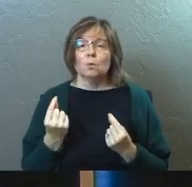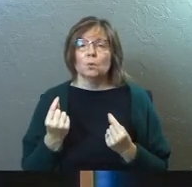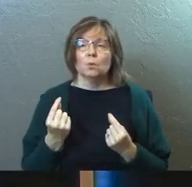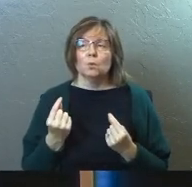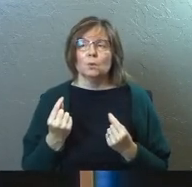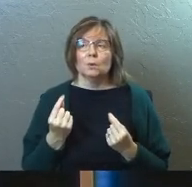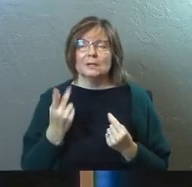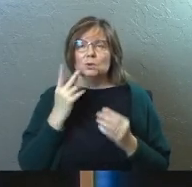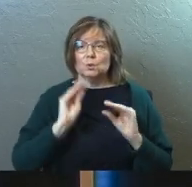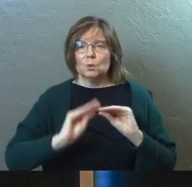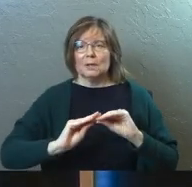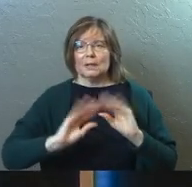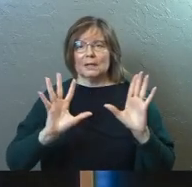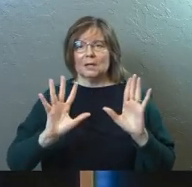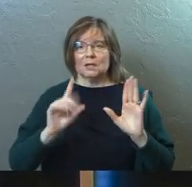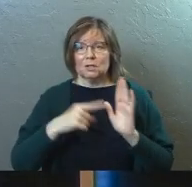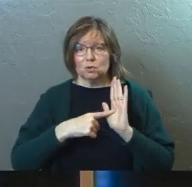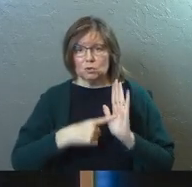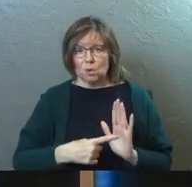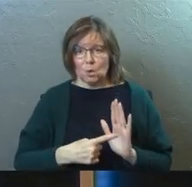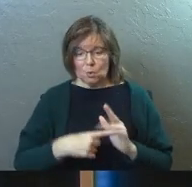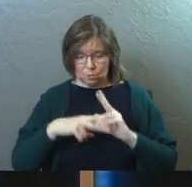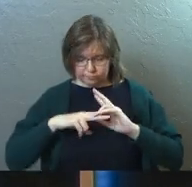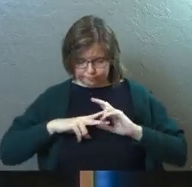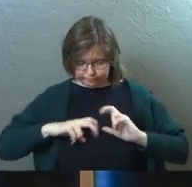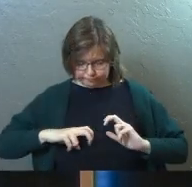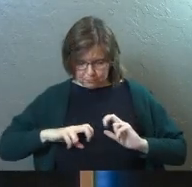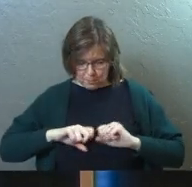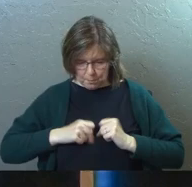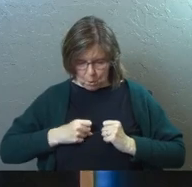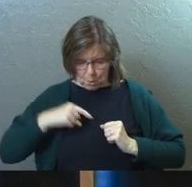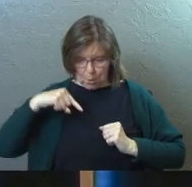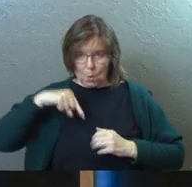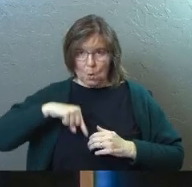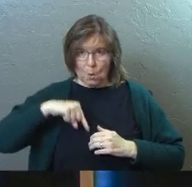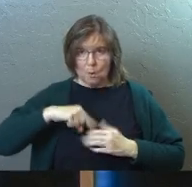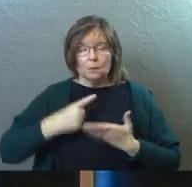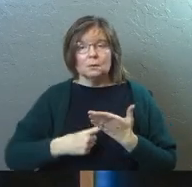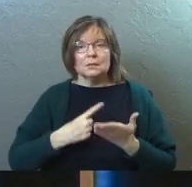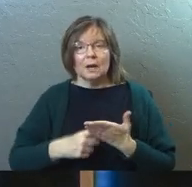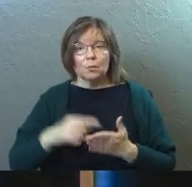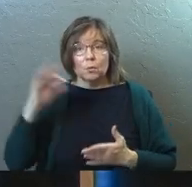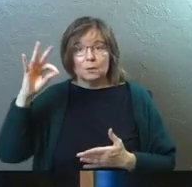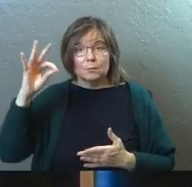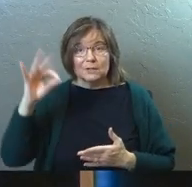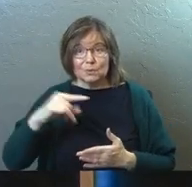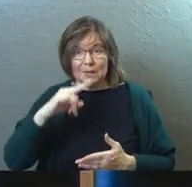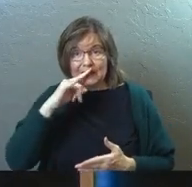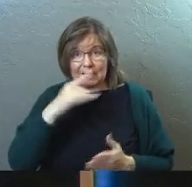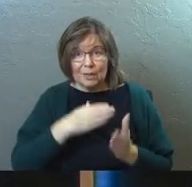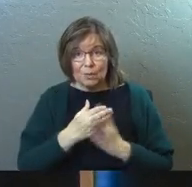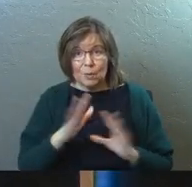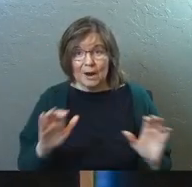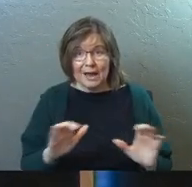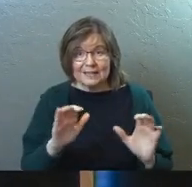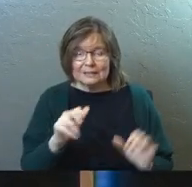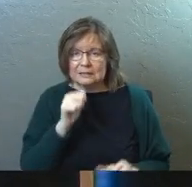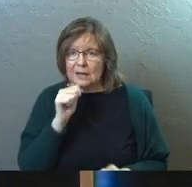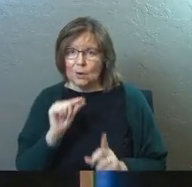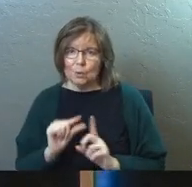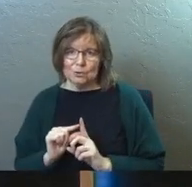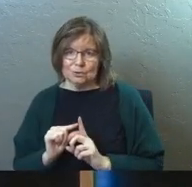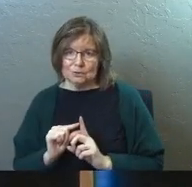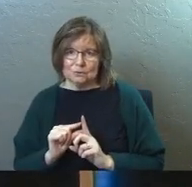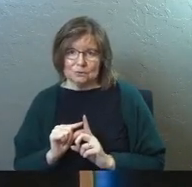to clearly diagnose what's broken in us. But sometimes we're preaching a gospel to our kids through our actions, not